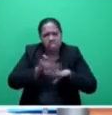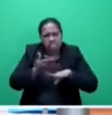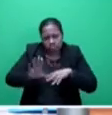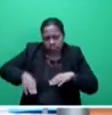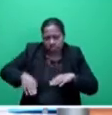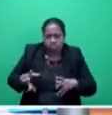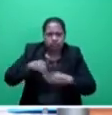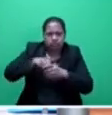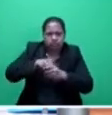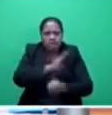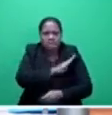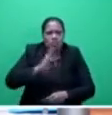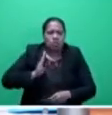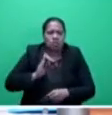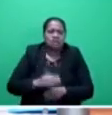itself. Thank you.